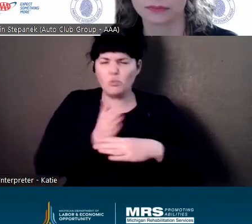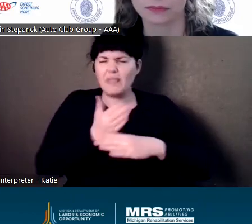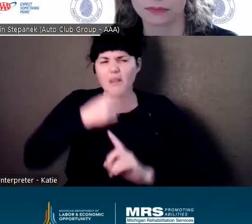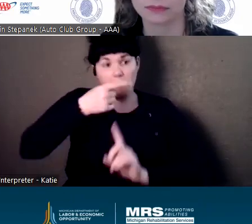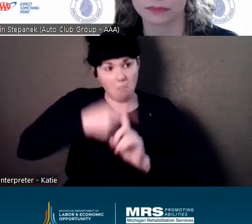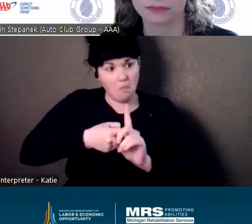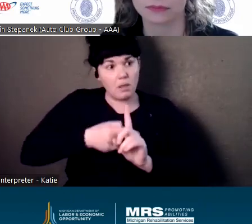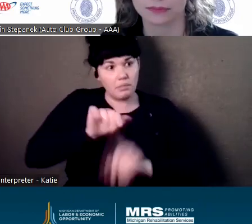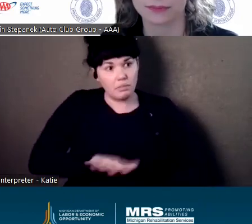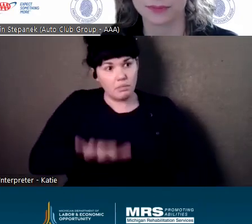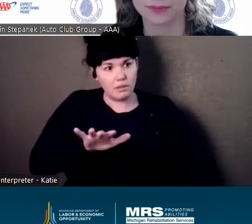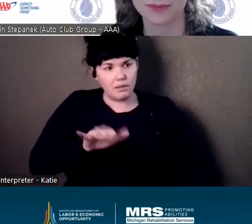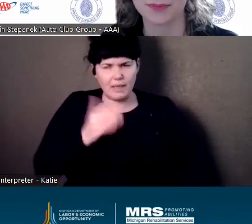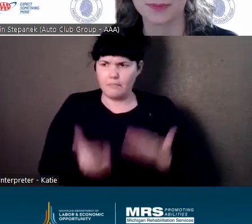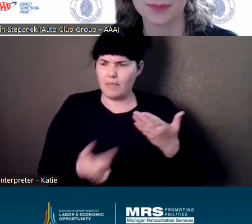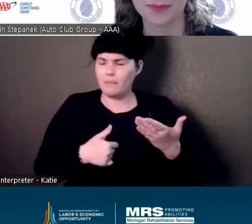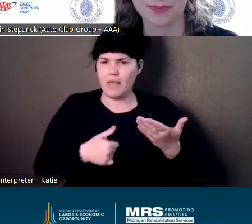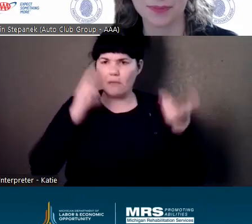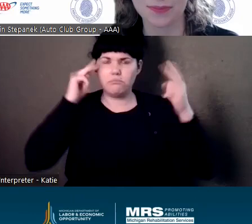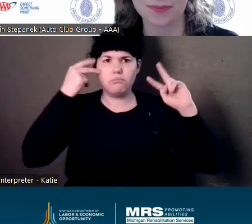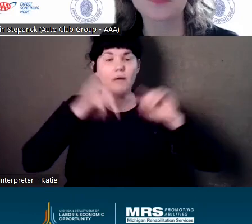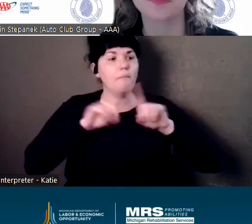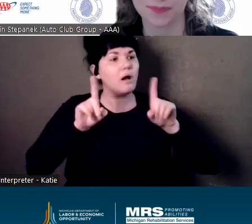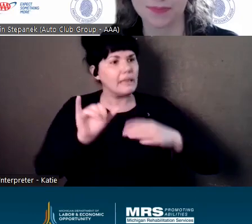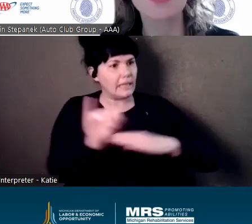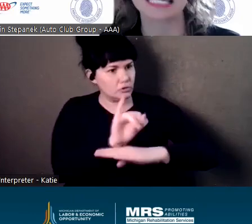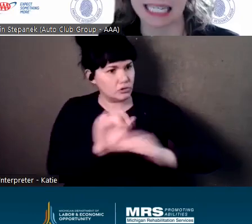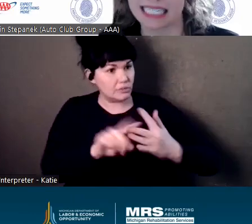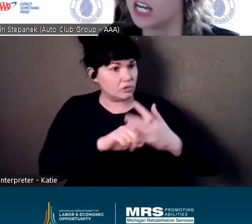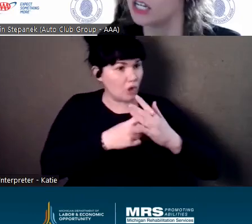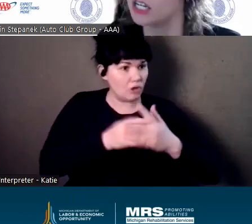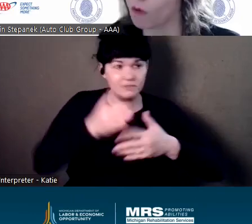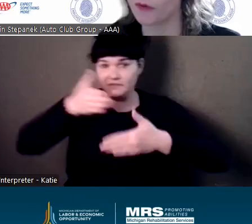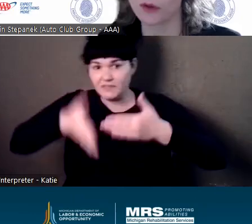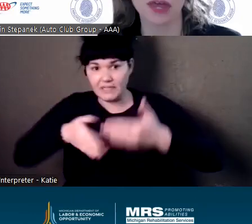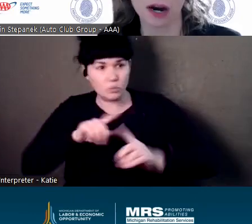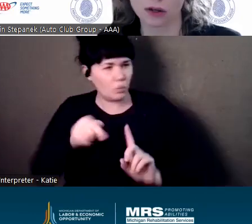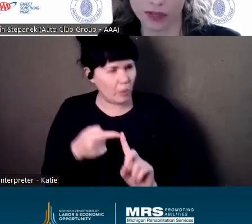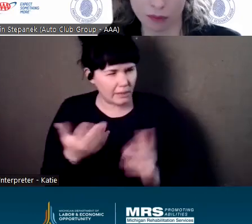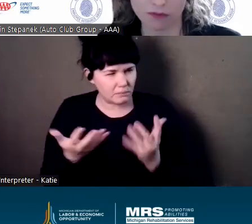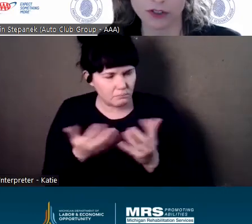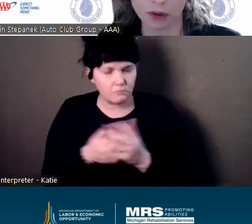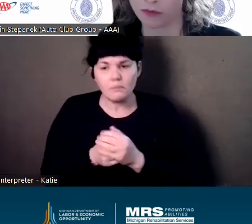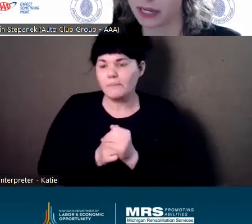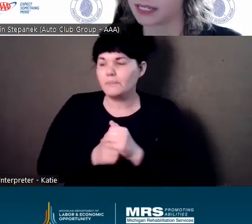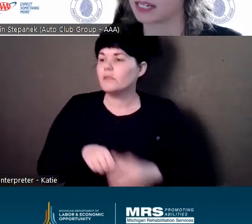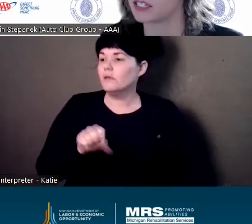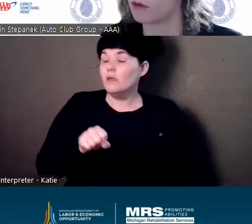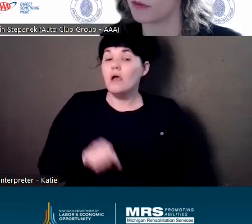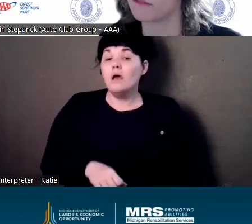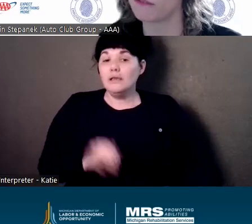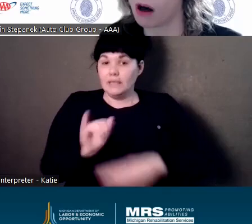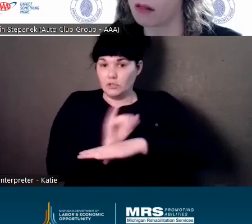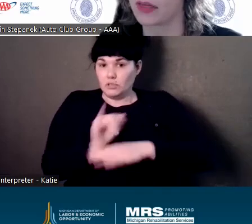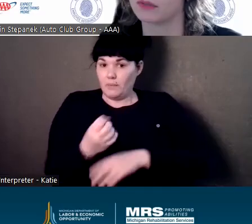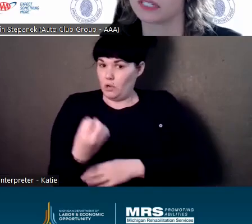I feel like I saw it on the slide, but the internships go from when to when again? Yes. So they run for 12 weeks. And so